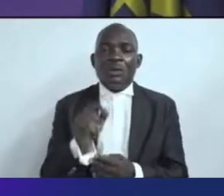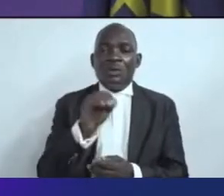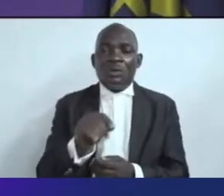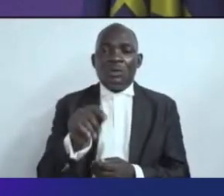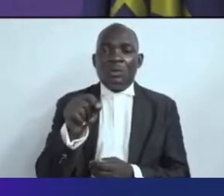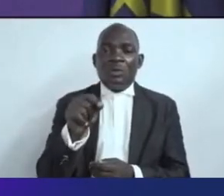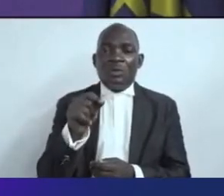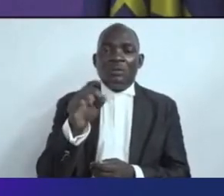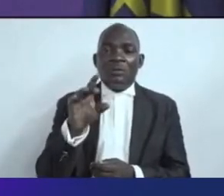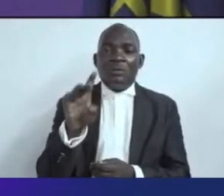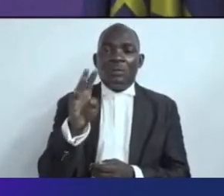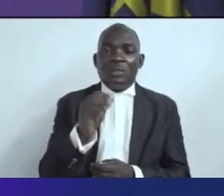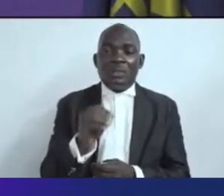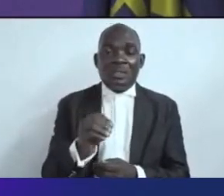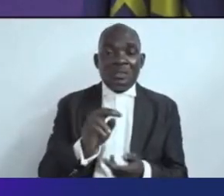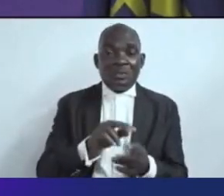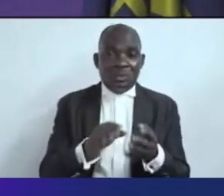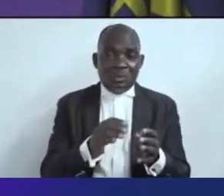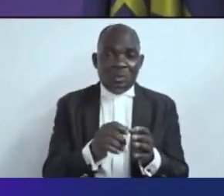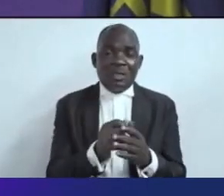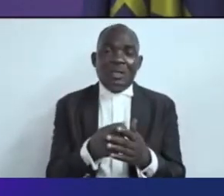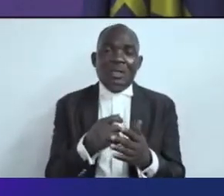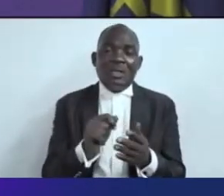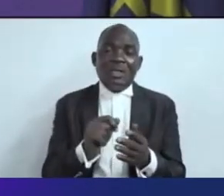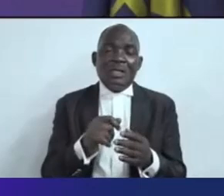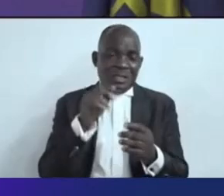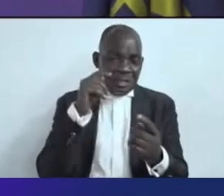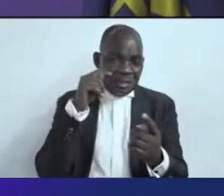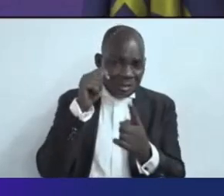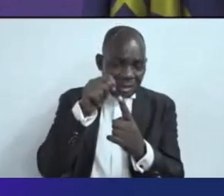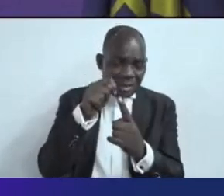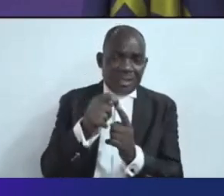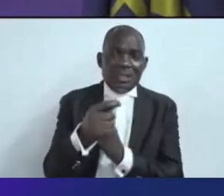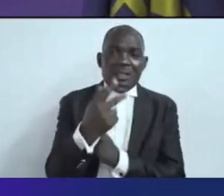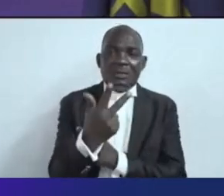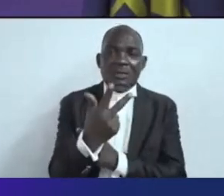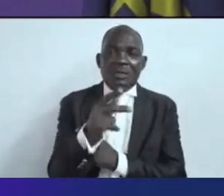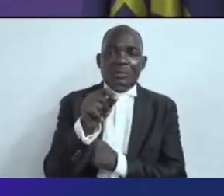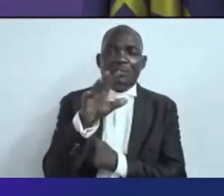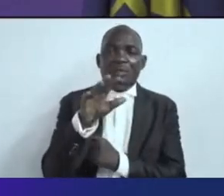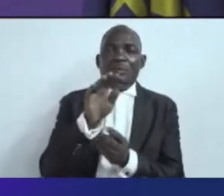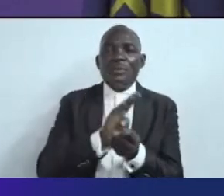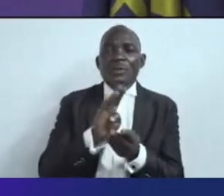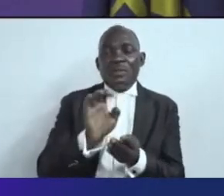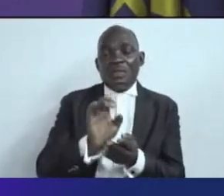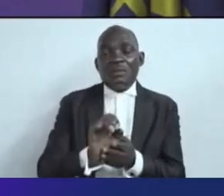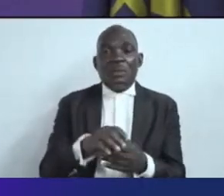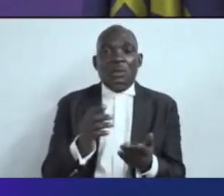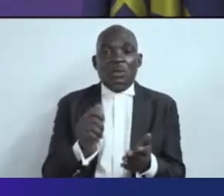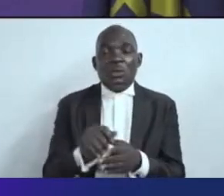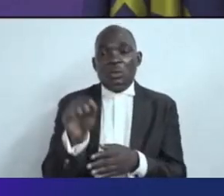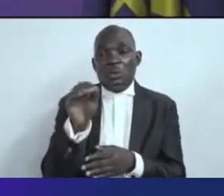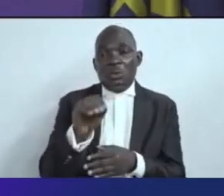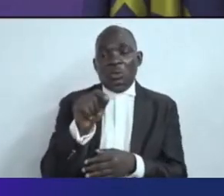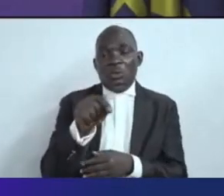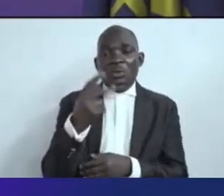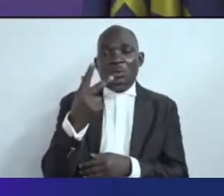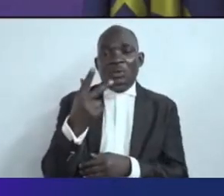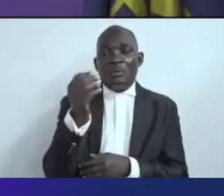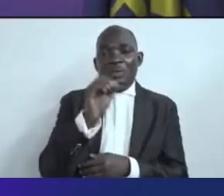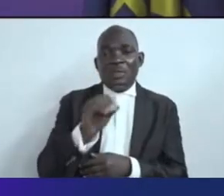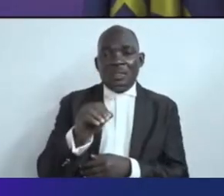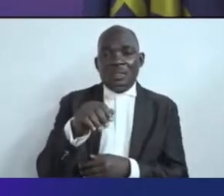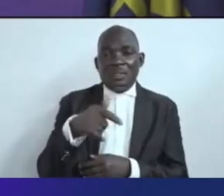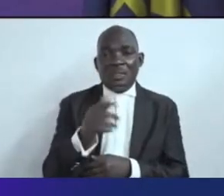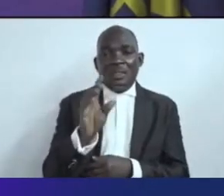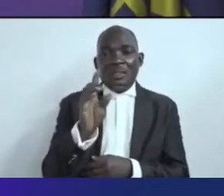GDP against a primary deficit target of 3.5 billion Ghana cedis or 0.3% of GDP.